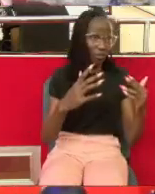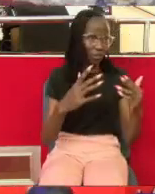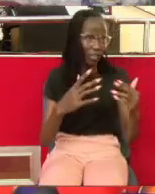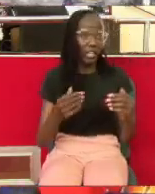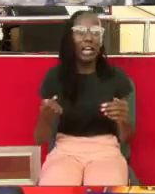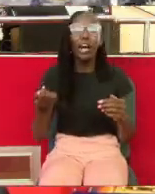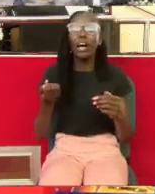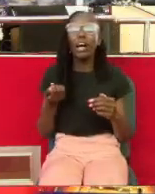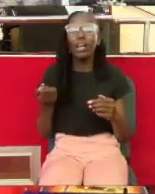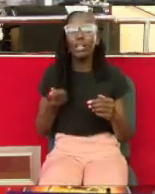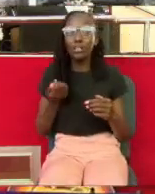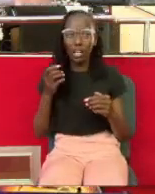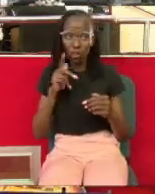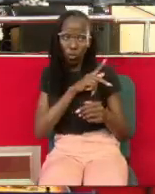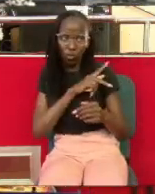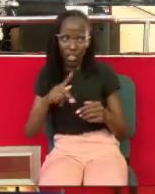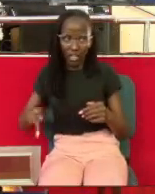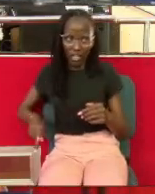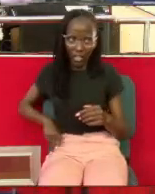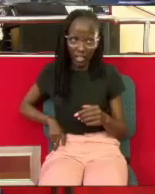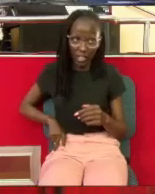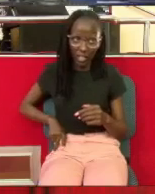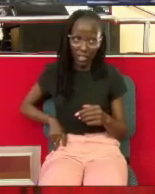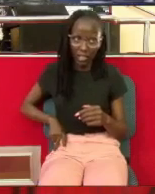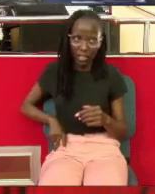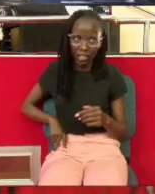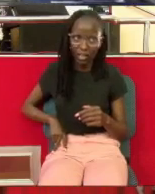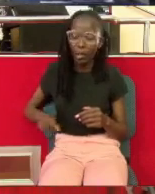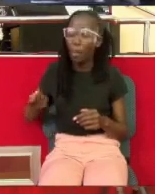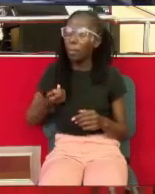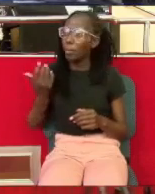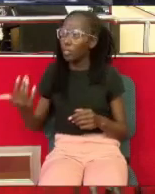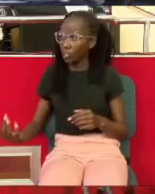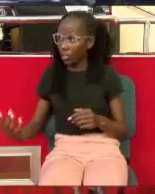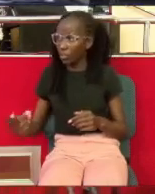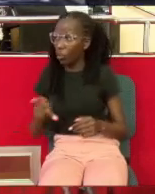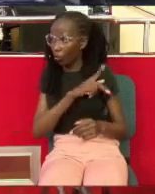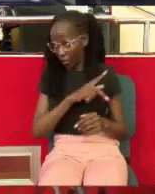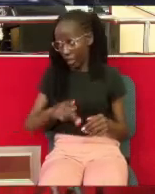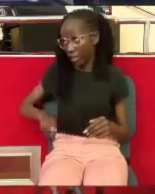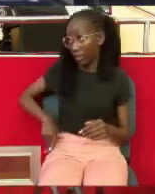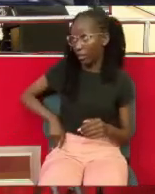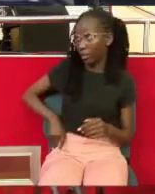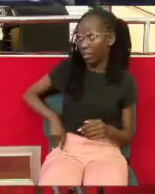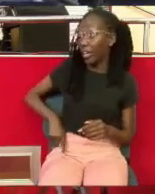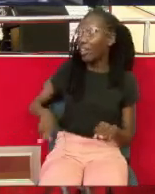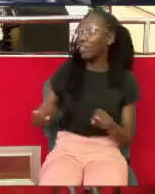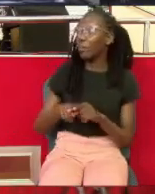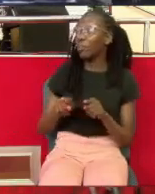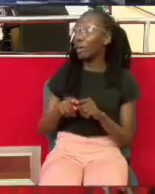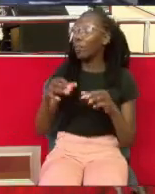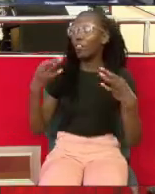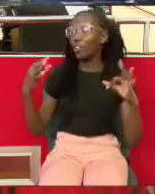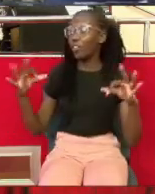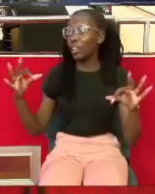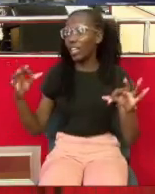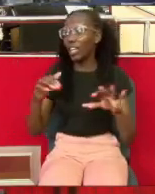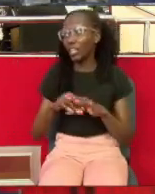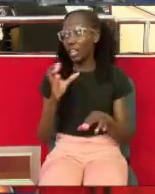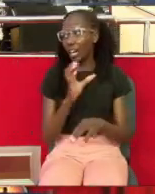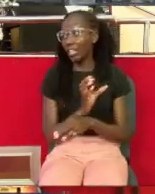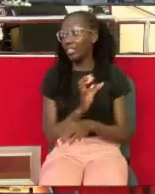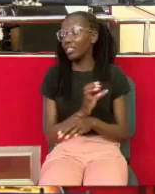They will not pay more taxes. ushuru. They will not pay